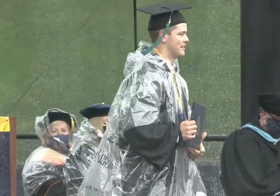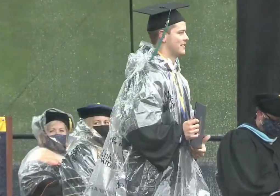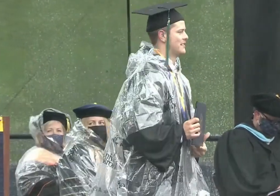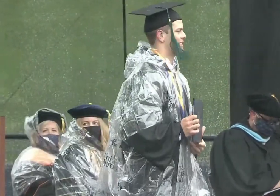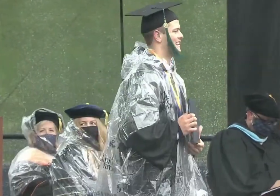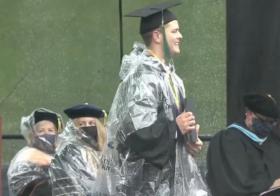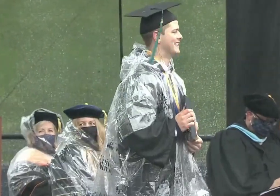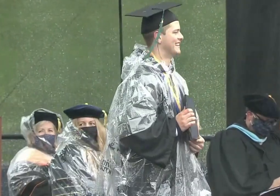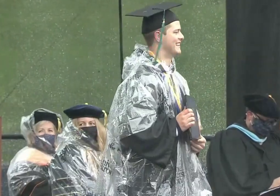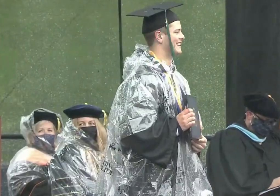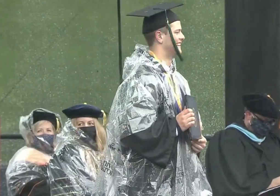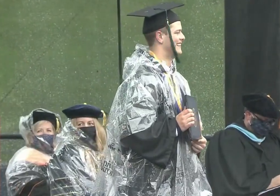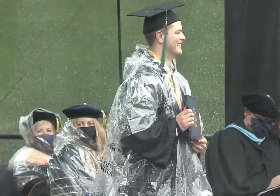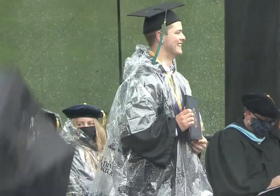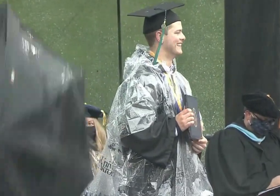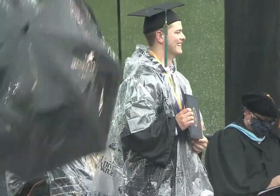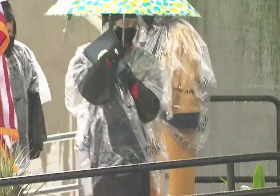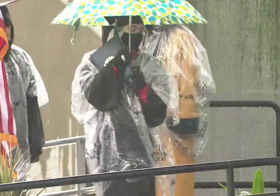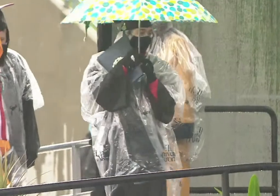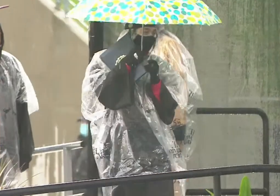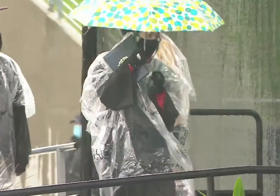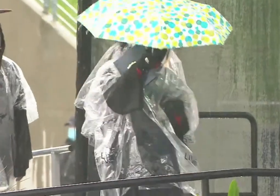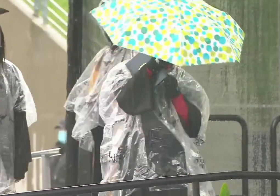Samantha N. Kulas.